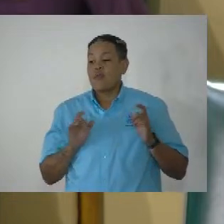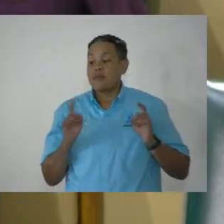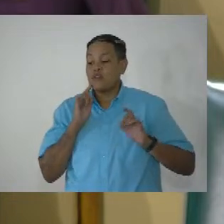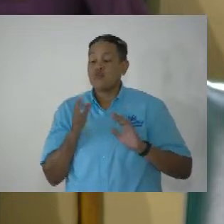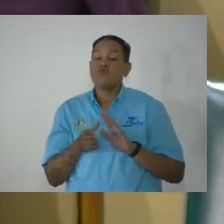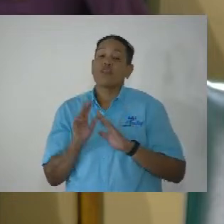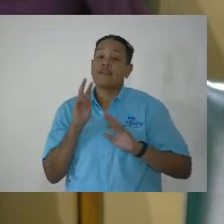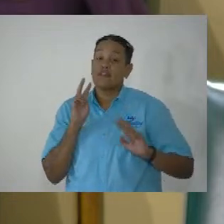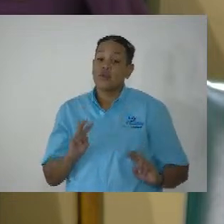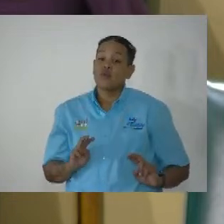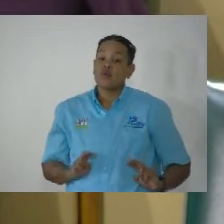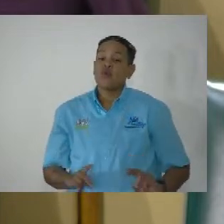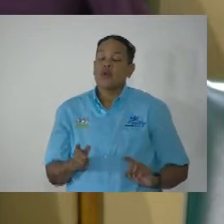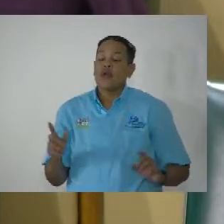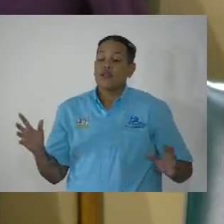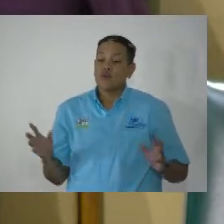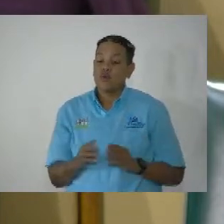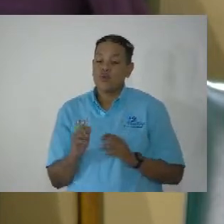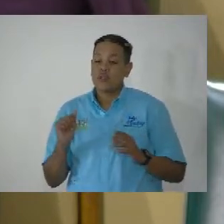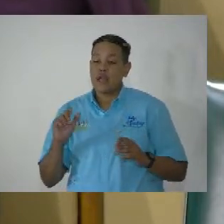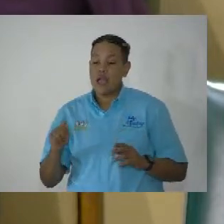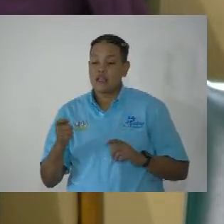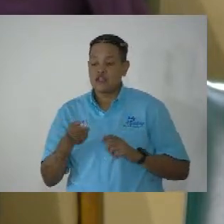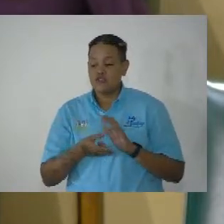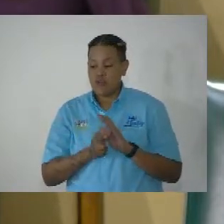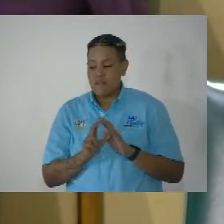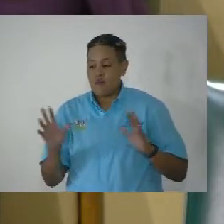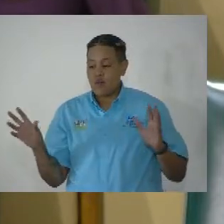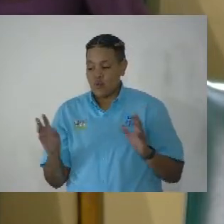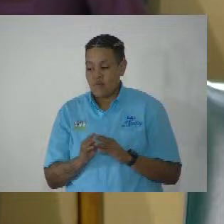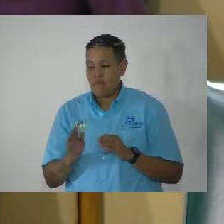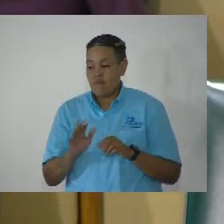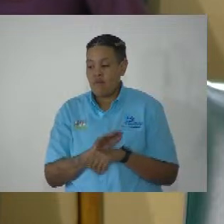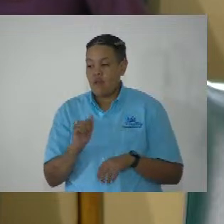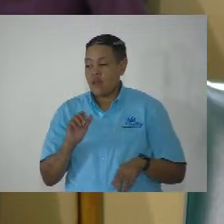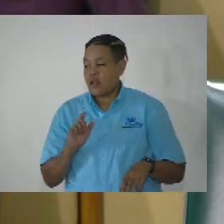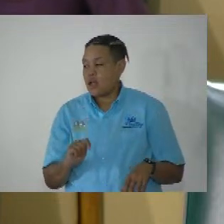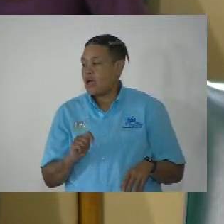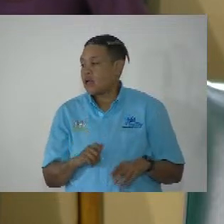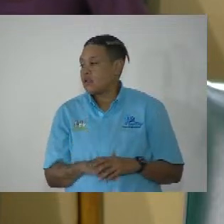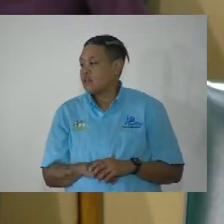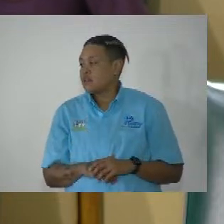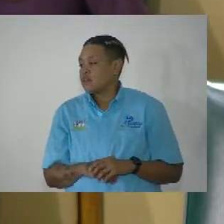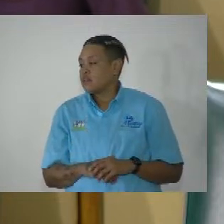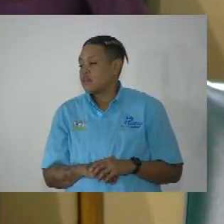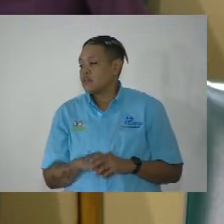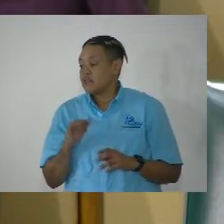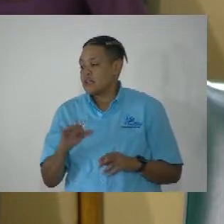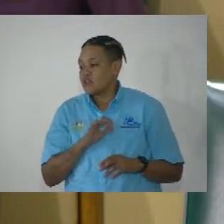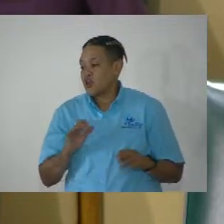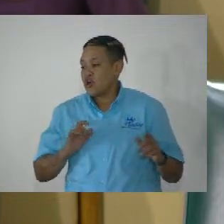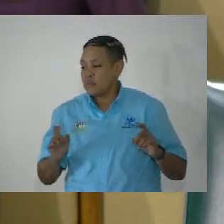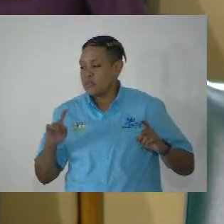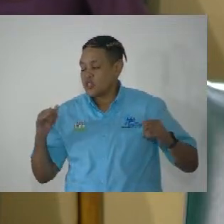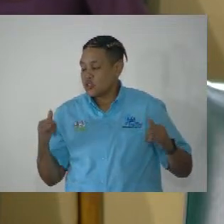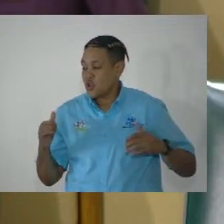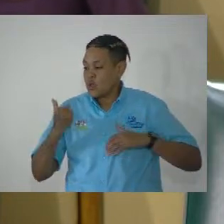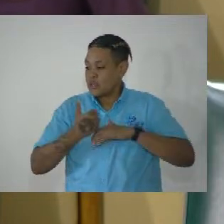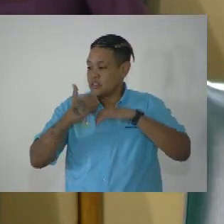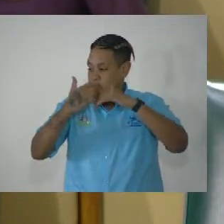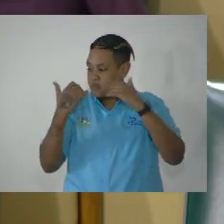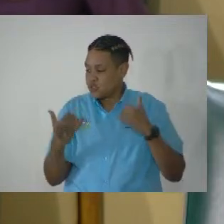review the Act, to do a full review of the Act, that is the committee that is now being